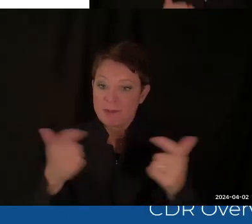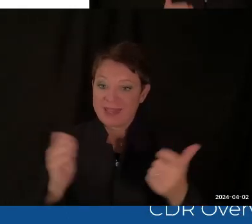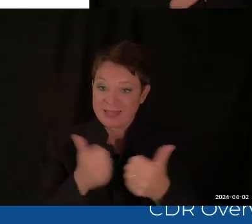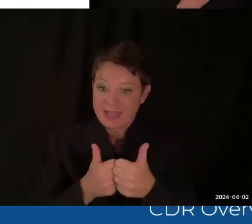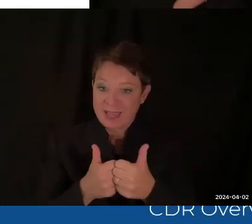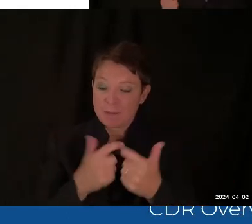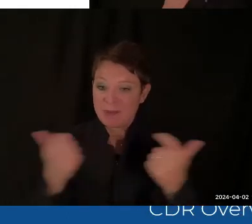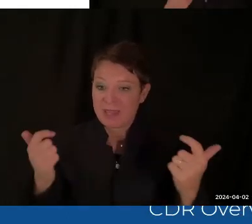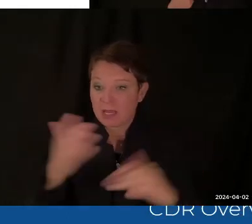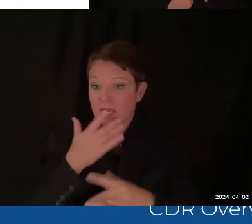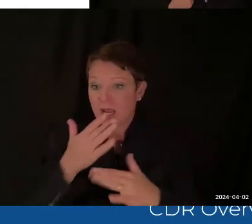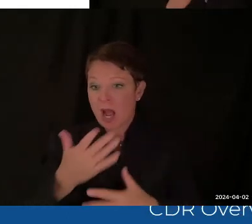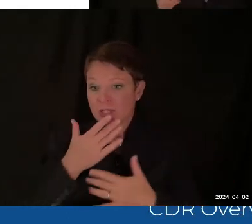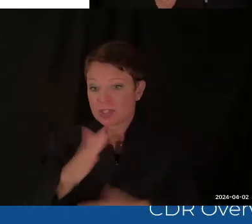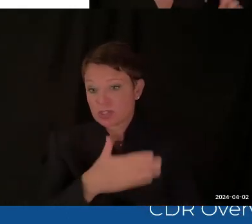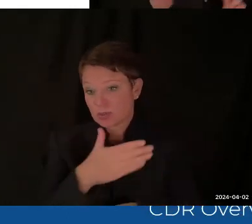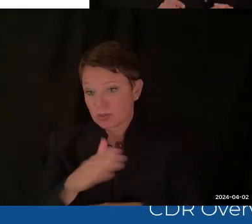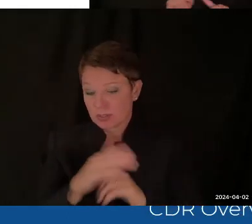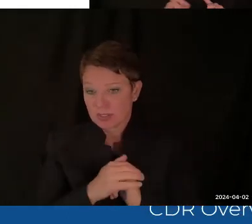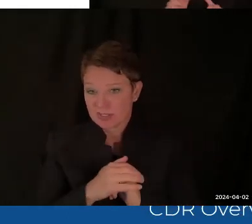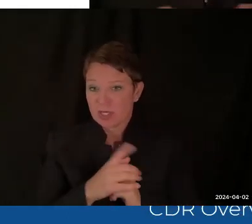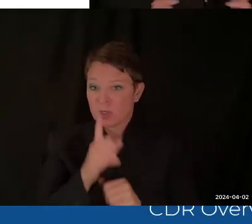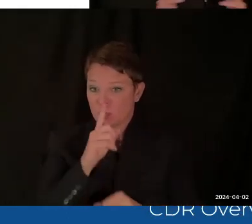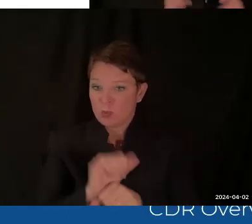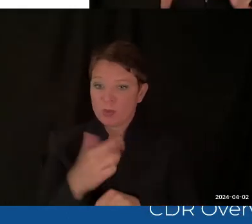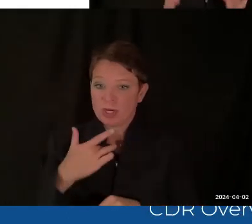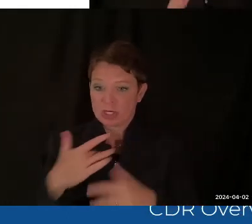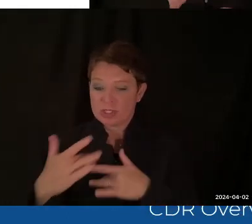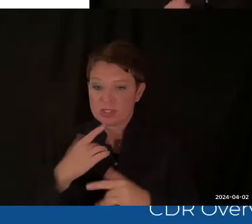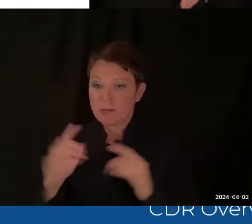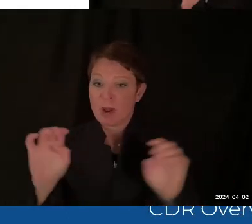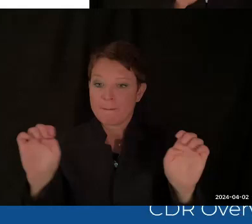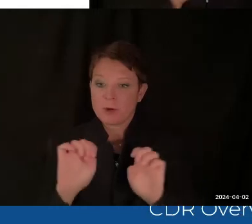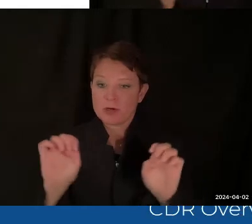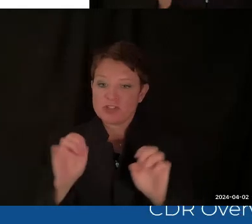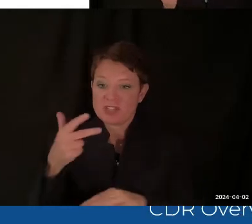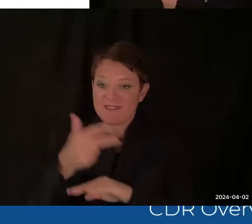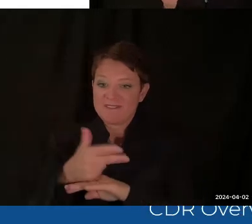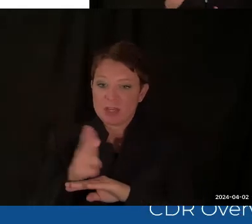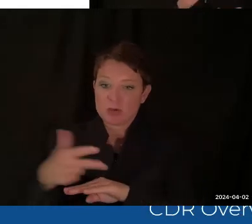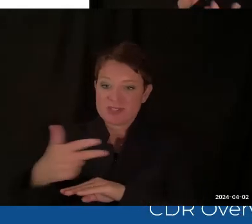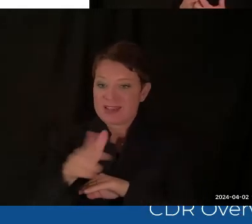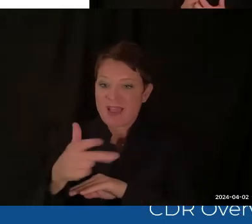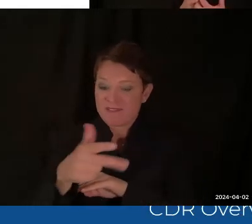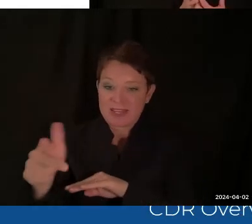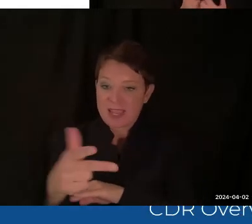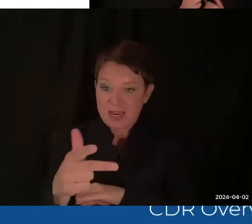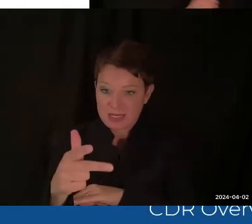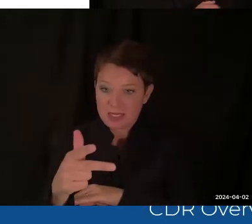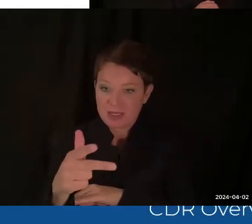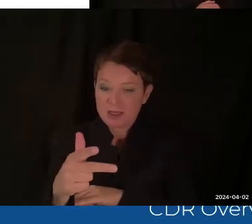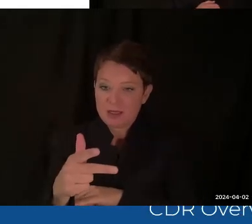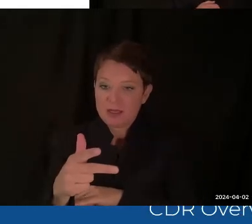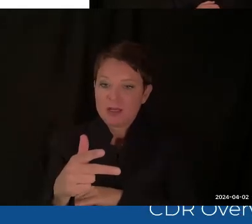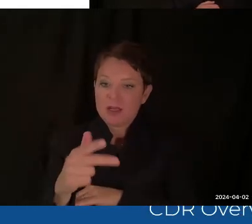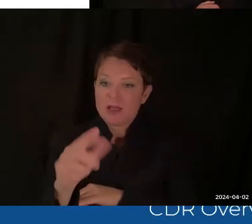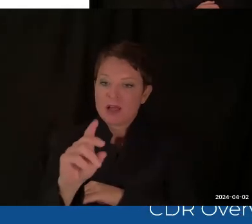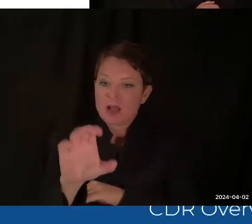or a big concert, really concerned about the emergency vehicles navigating the Colonial Street